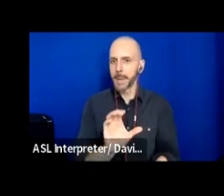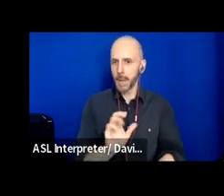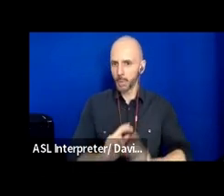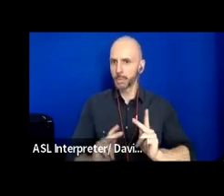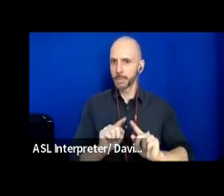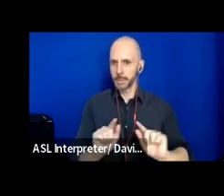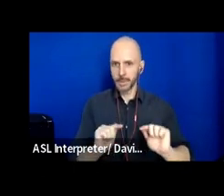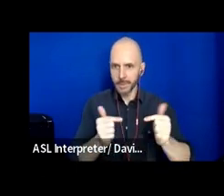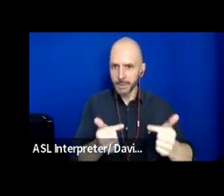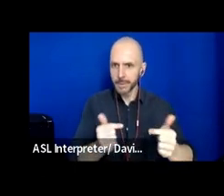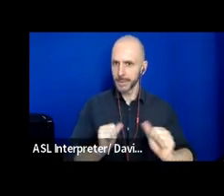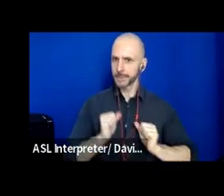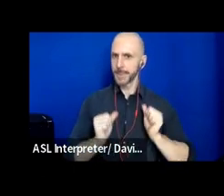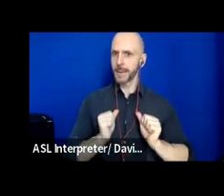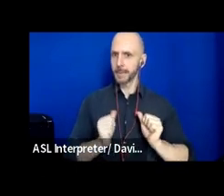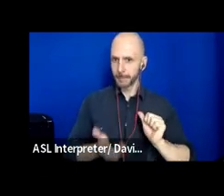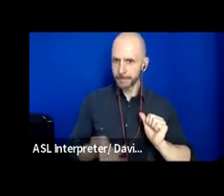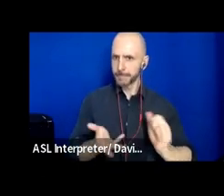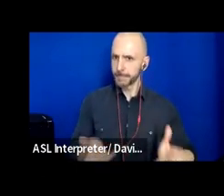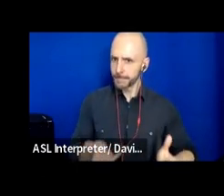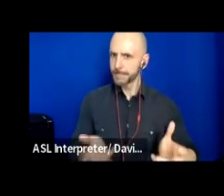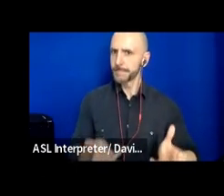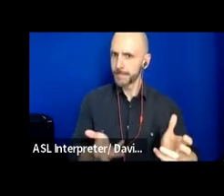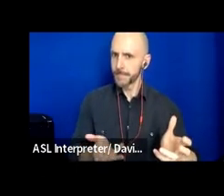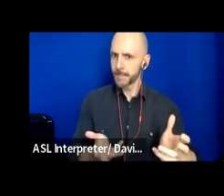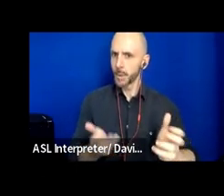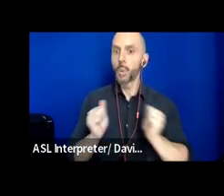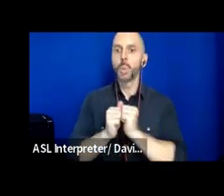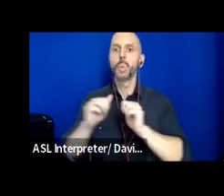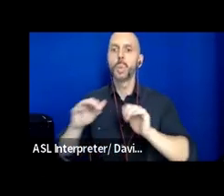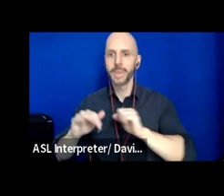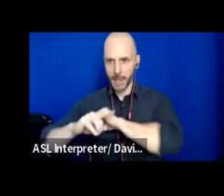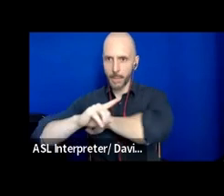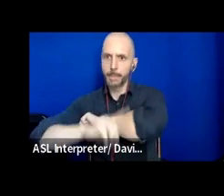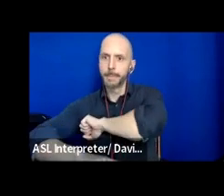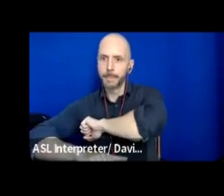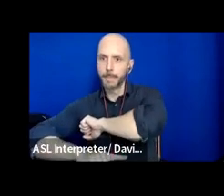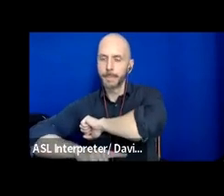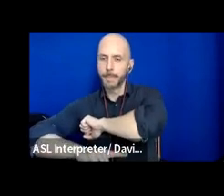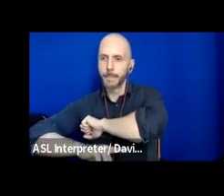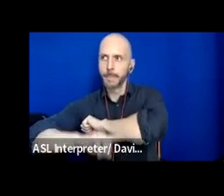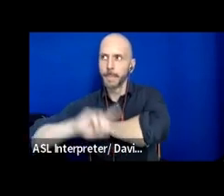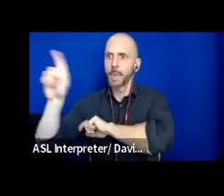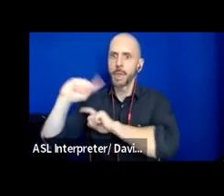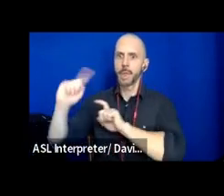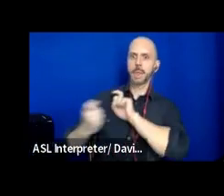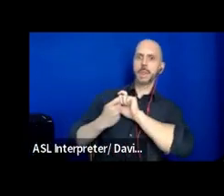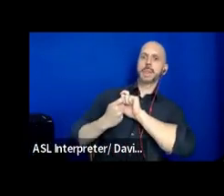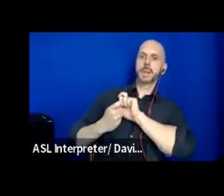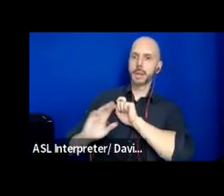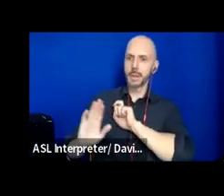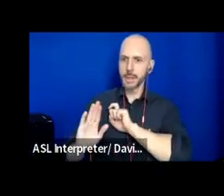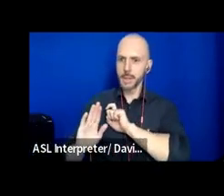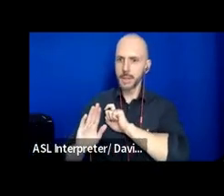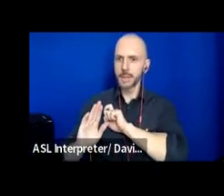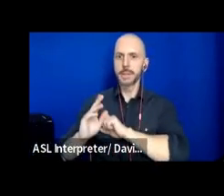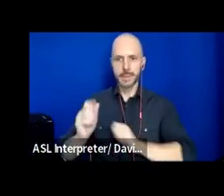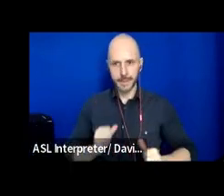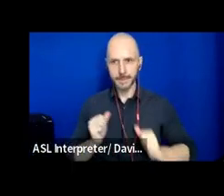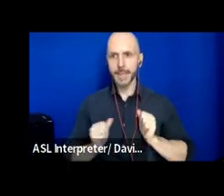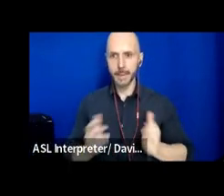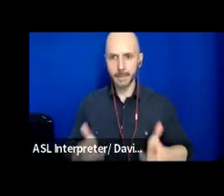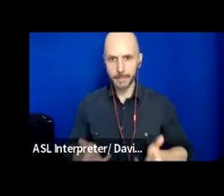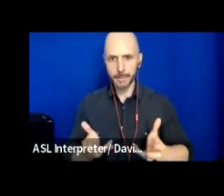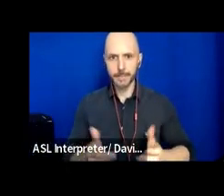fear of repercussion? And then teamwork, openness. I mean, you see that list there: positive change, flexibility, opportunity,